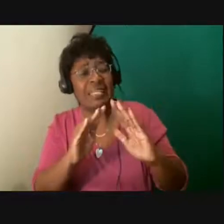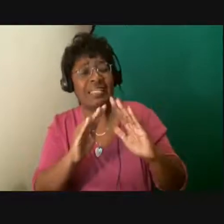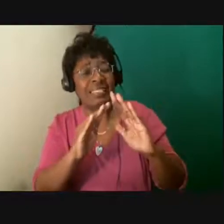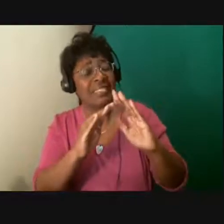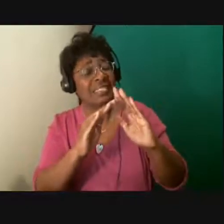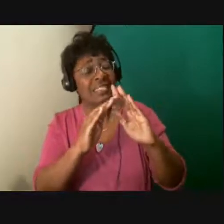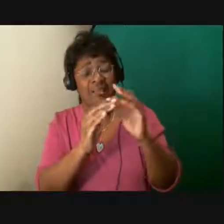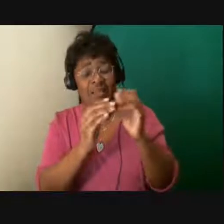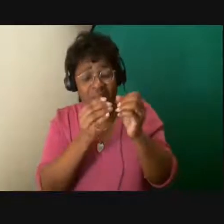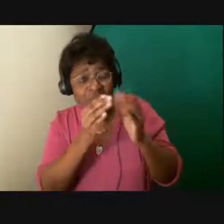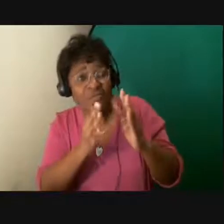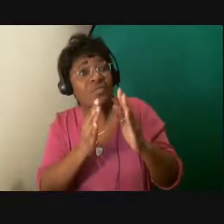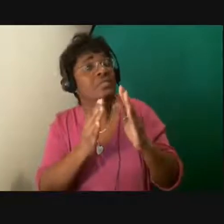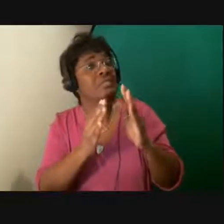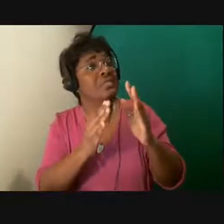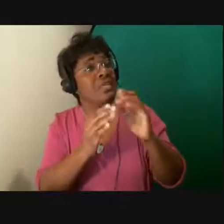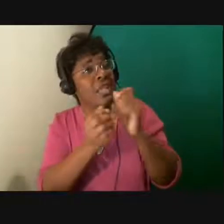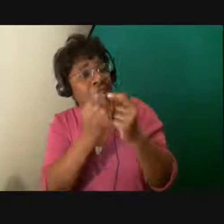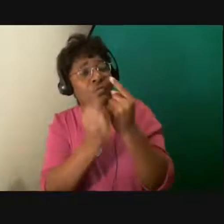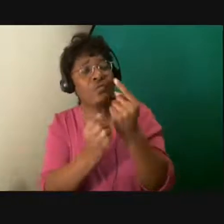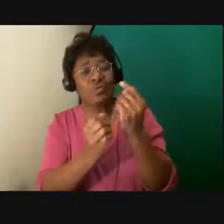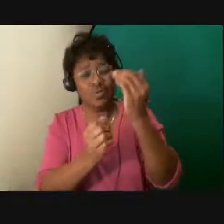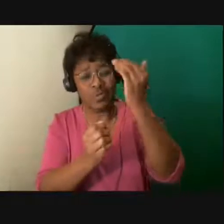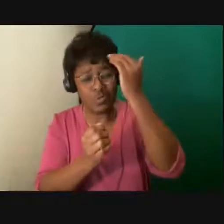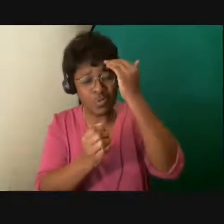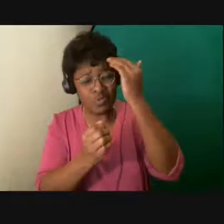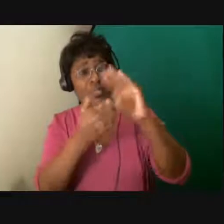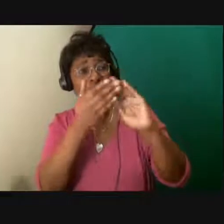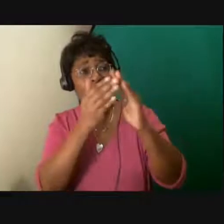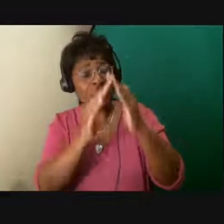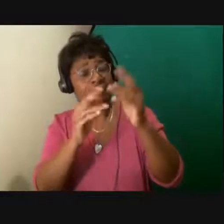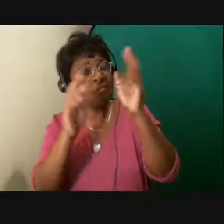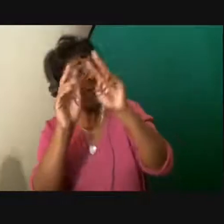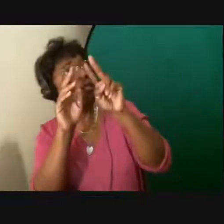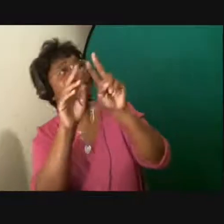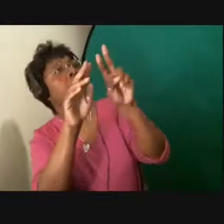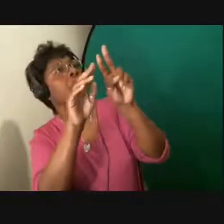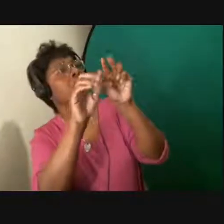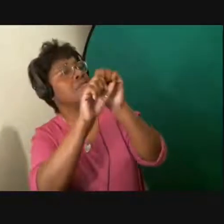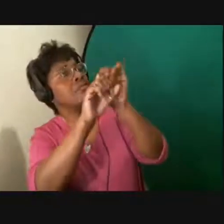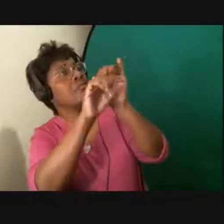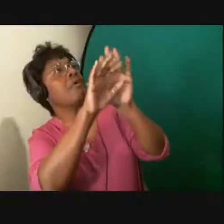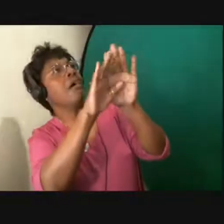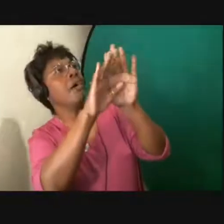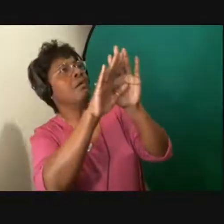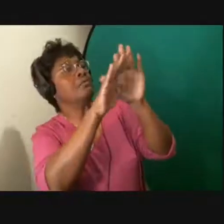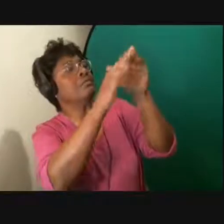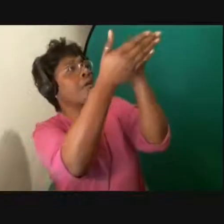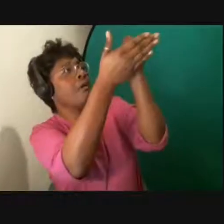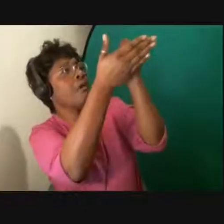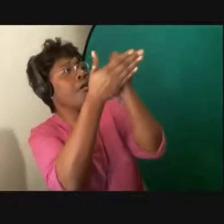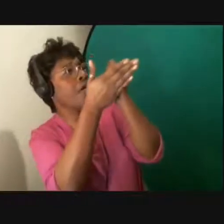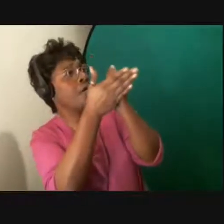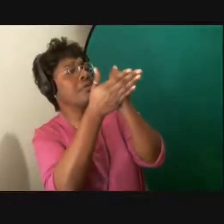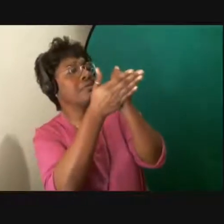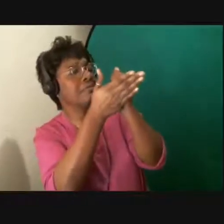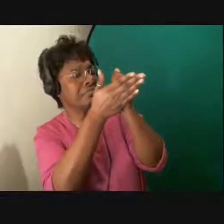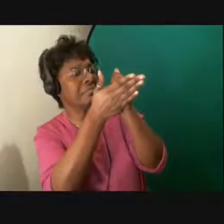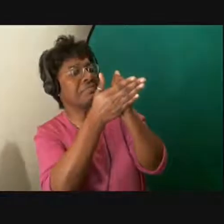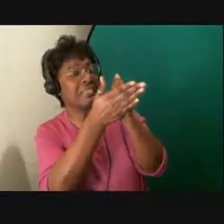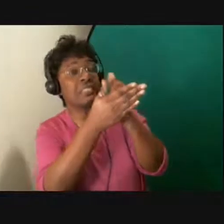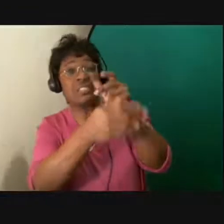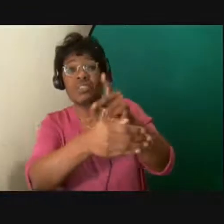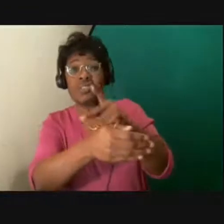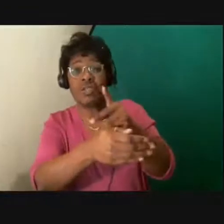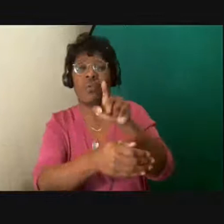of mind. All they have to do is look up and know that you are their help, Father God. As it says in Psalms 121, Father